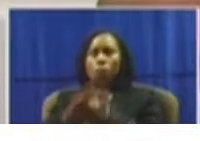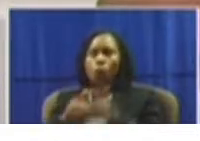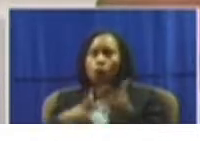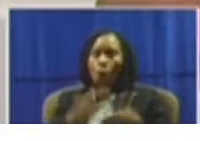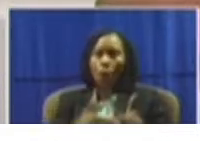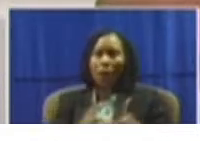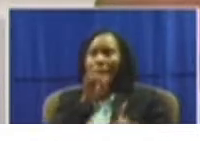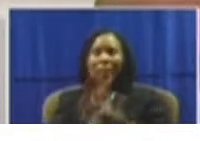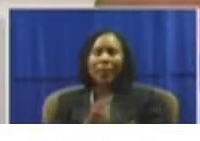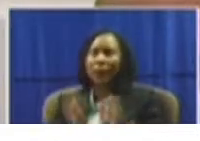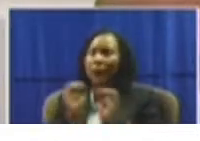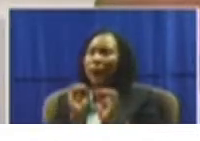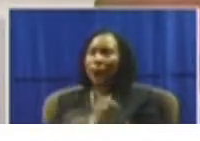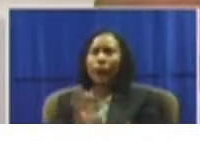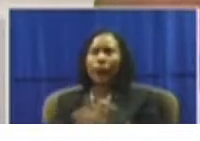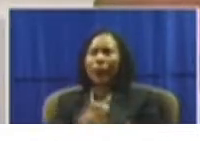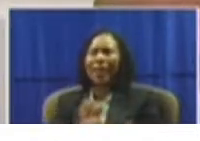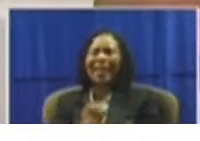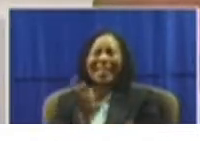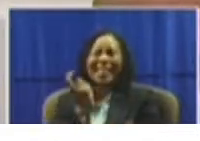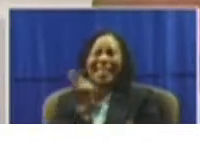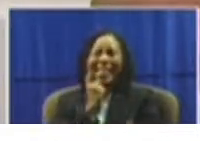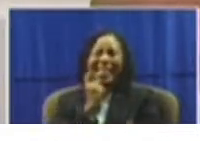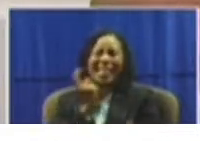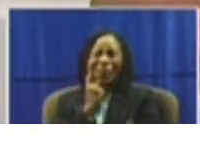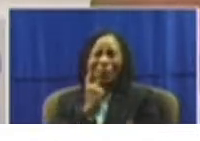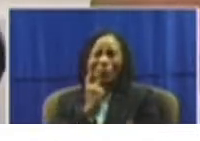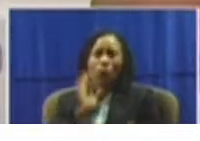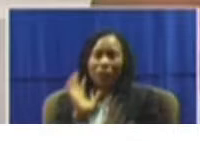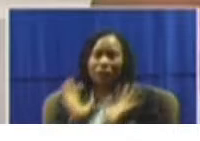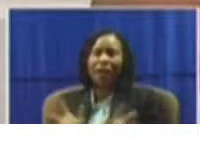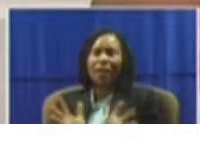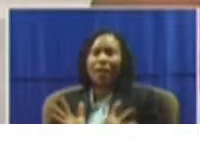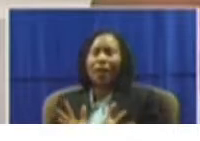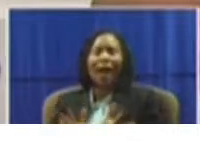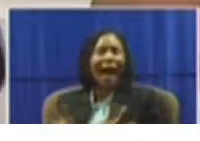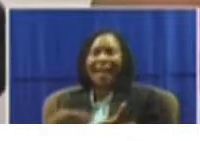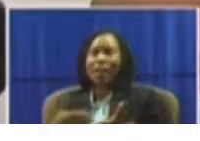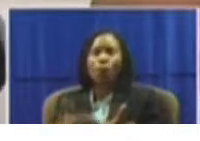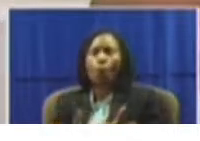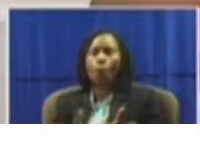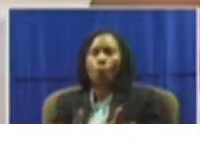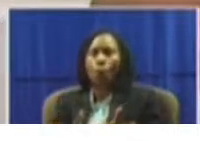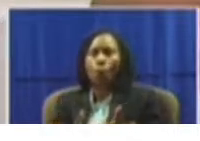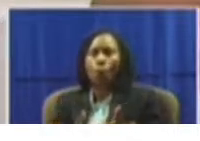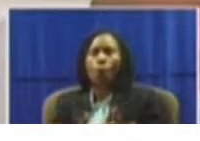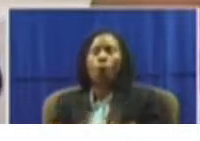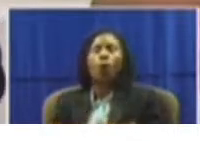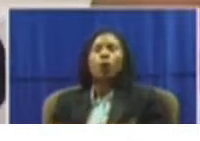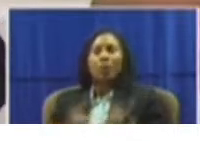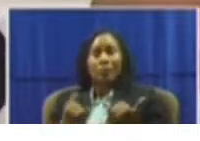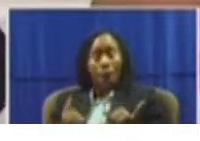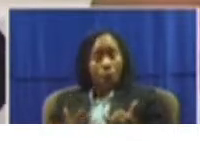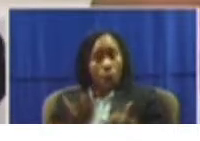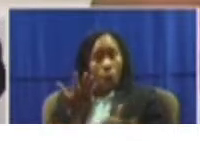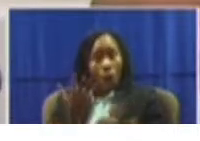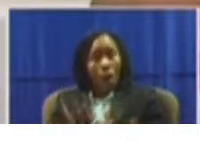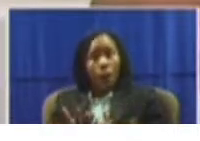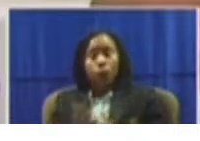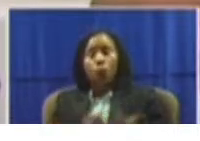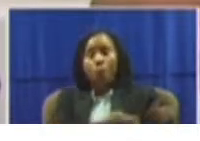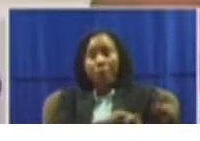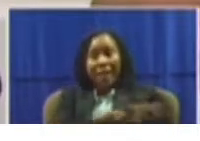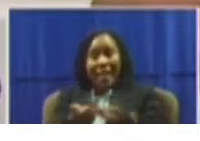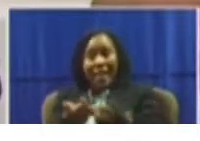roll. That's the simplest interpretation. It's no longer there. If you want to now bring it back